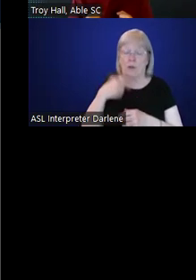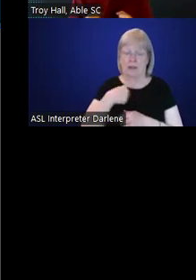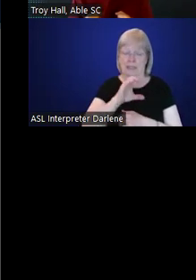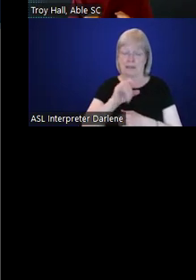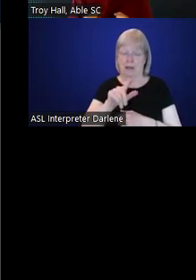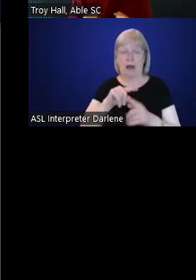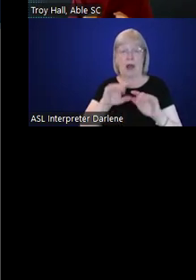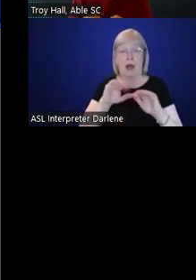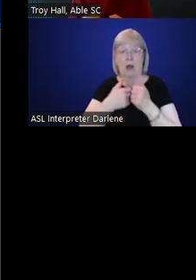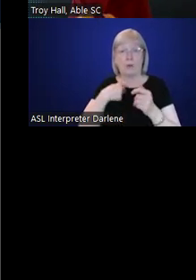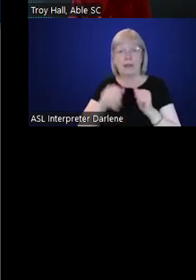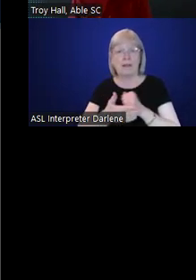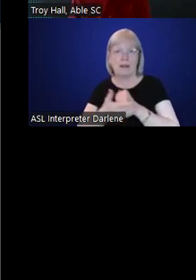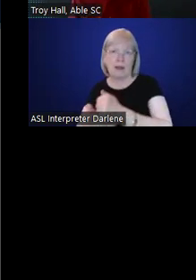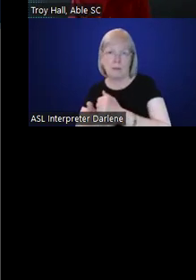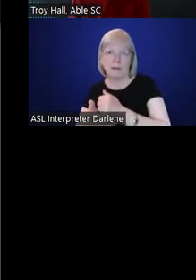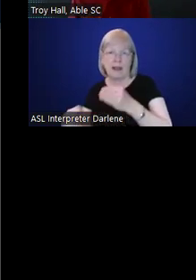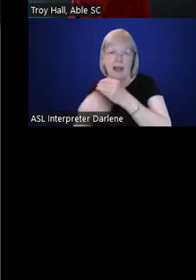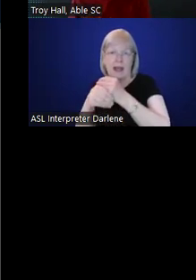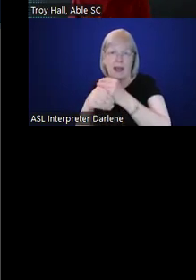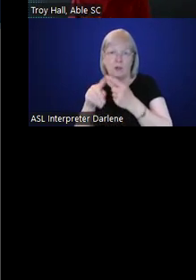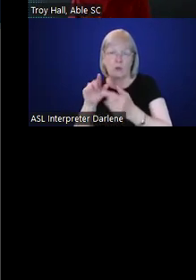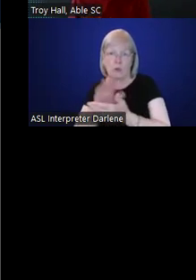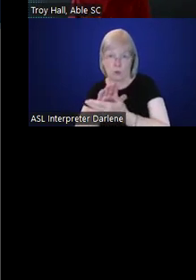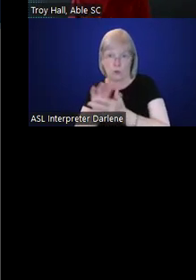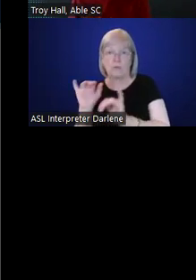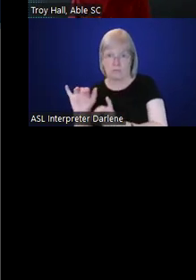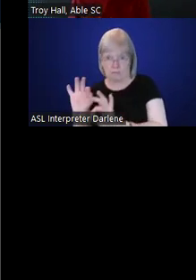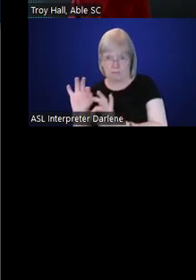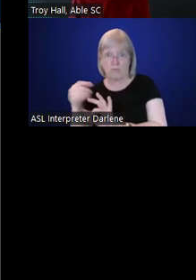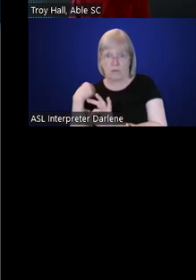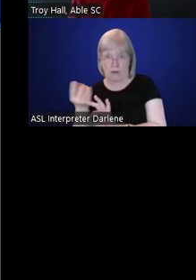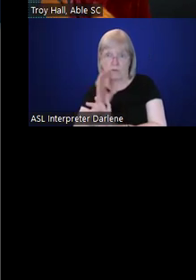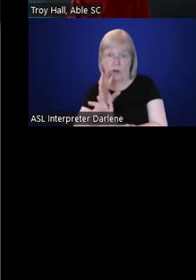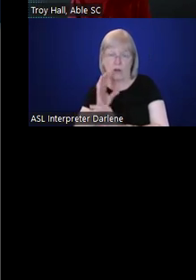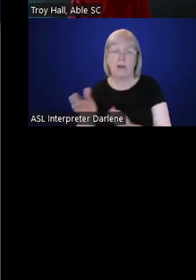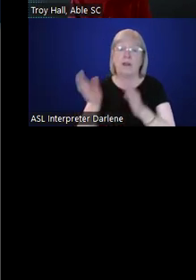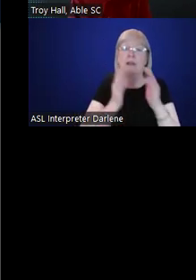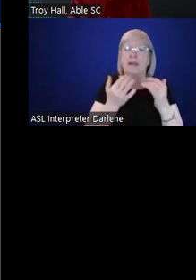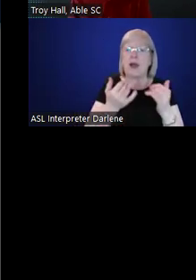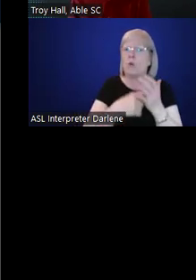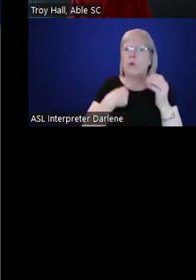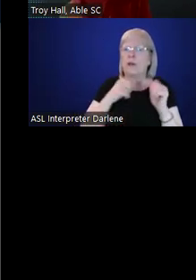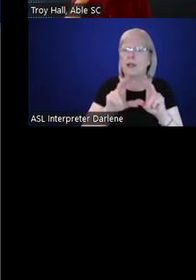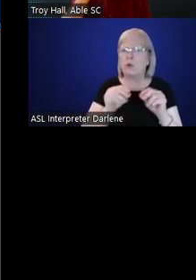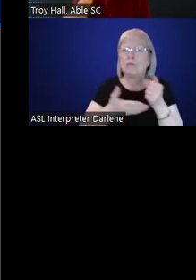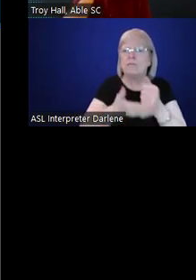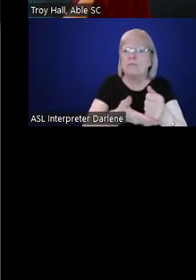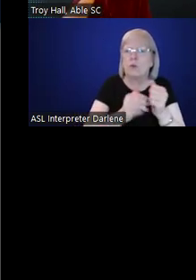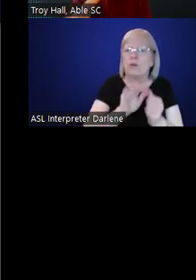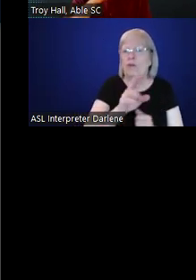talking about what a SIL can do to complement a vocational rehabilitation agency, whatever your acronym may be in your